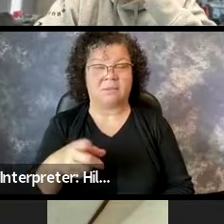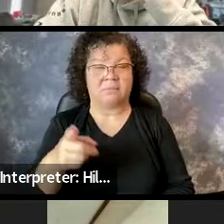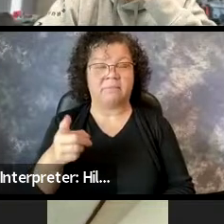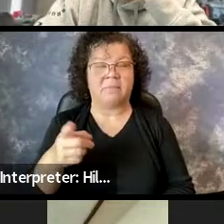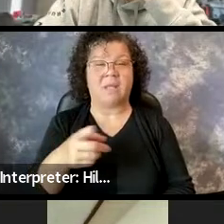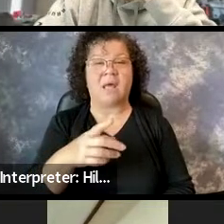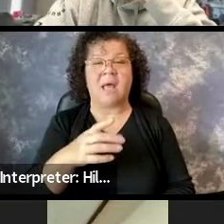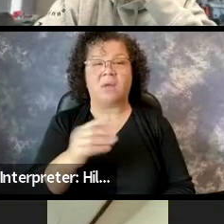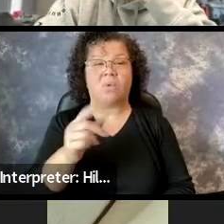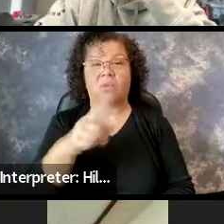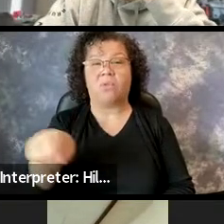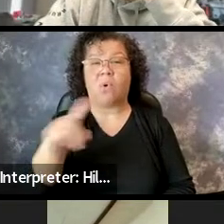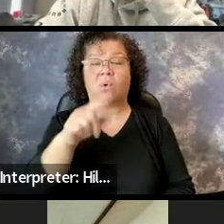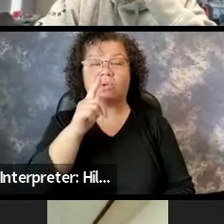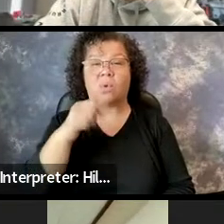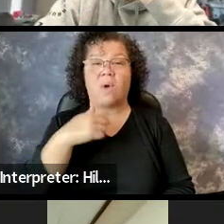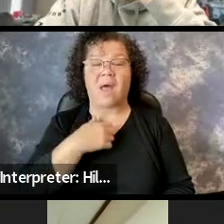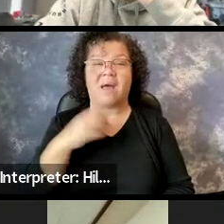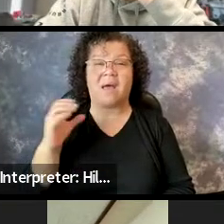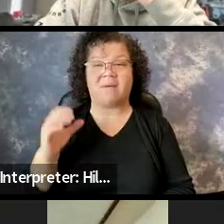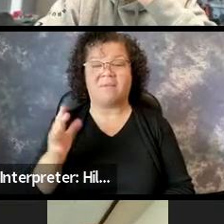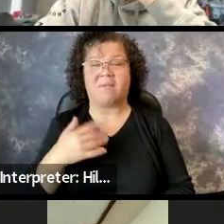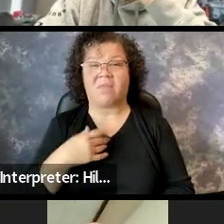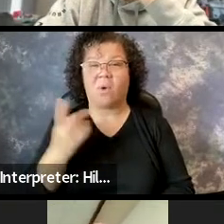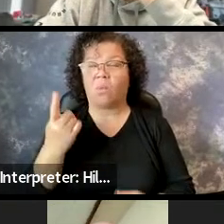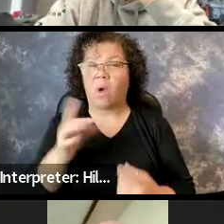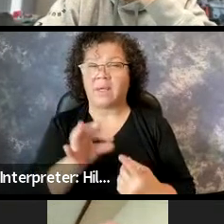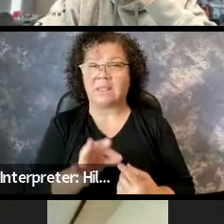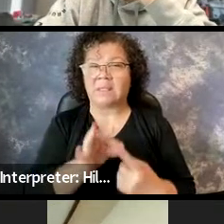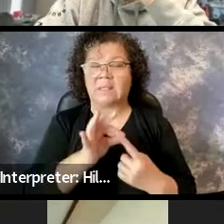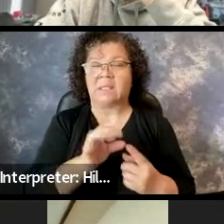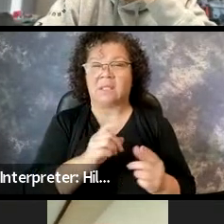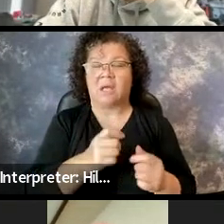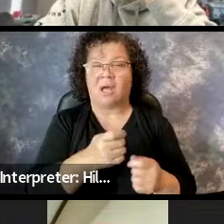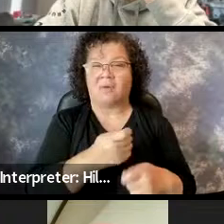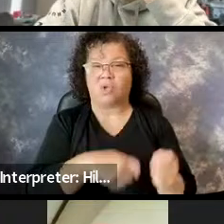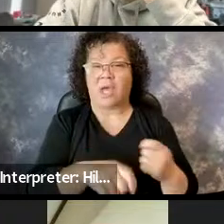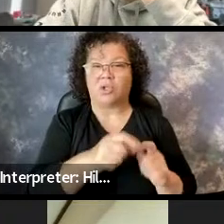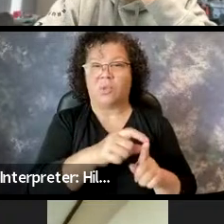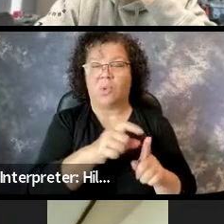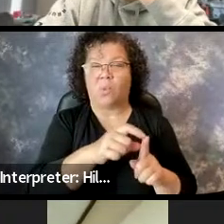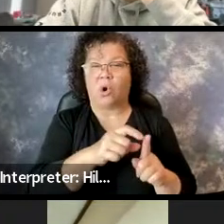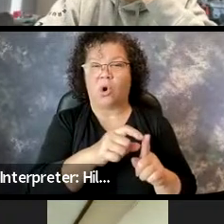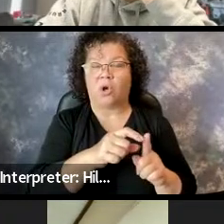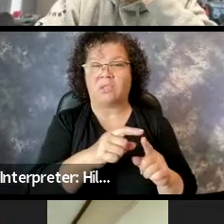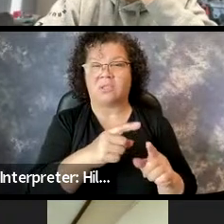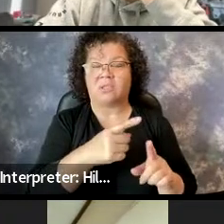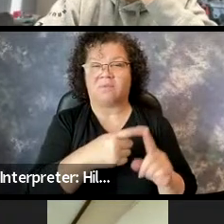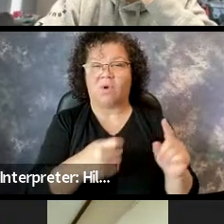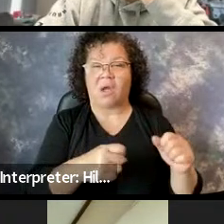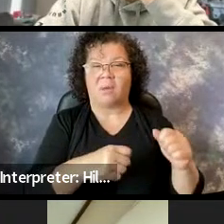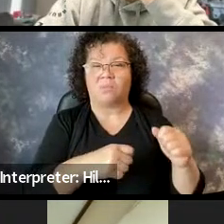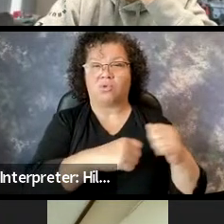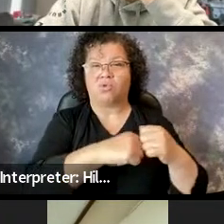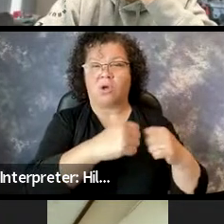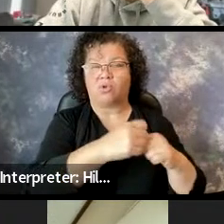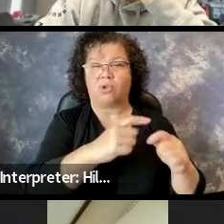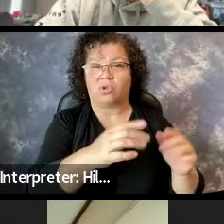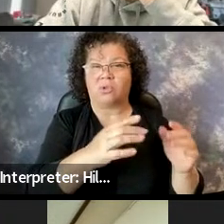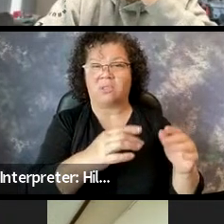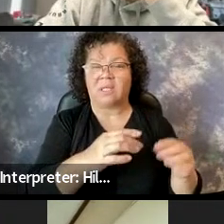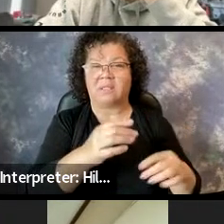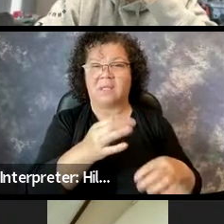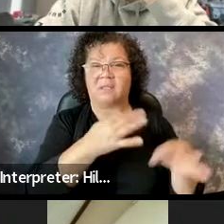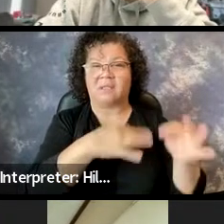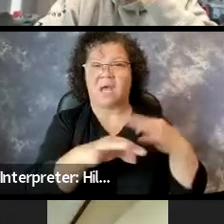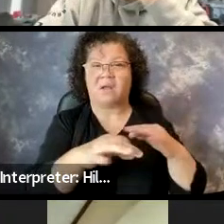with the caveat around changing to structural and not just foundations, our FISTA 5 vote